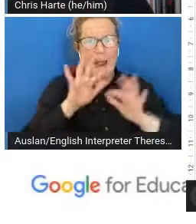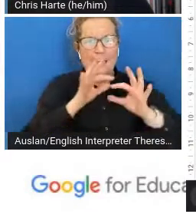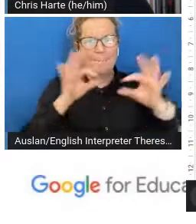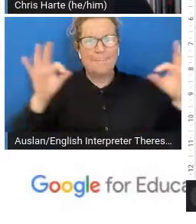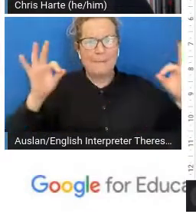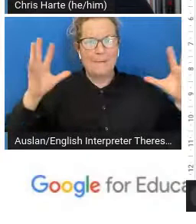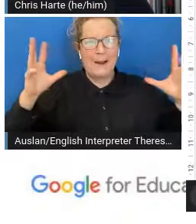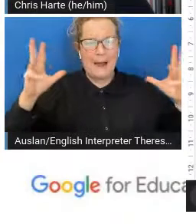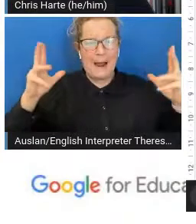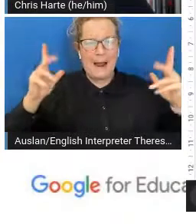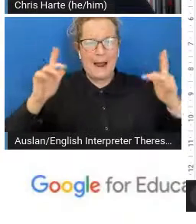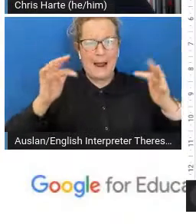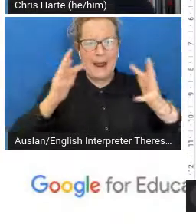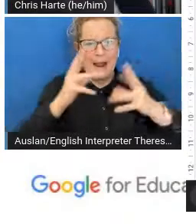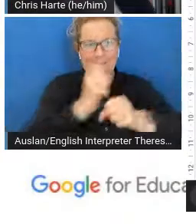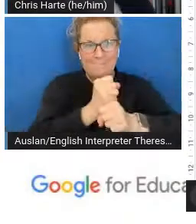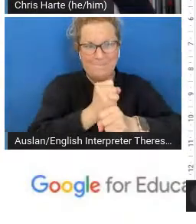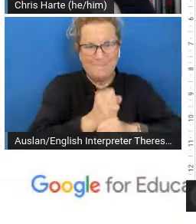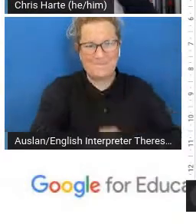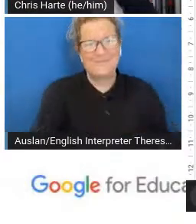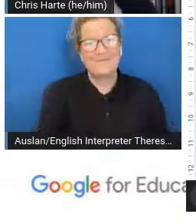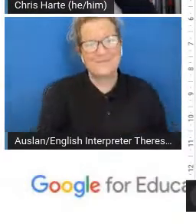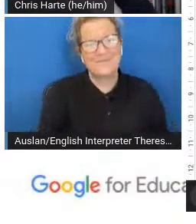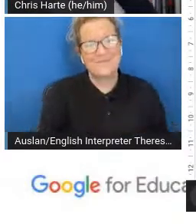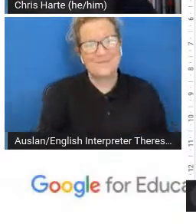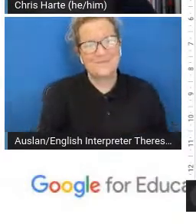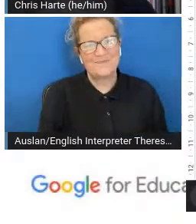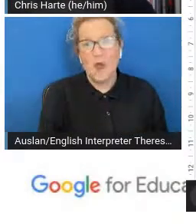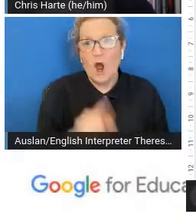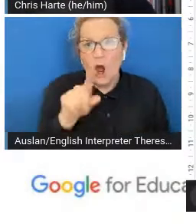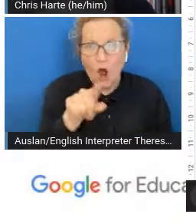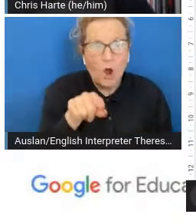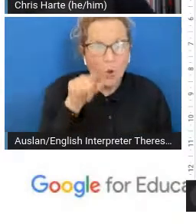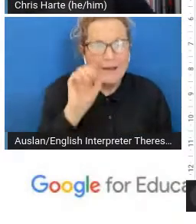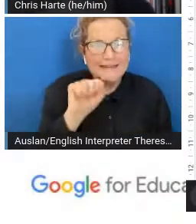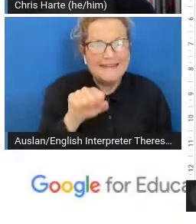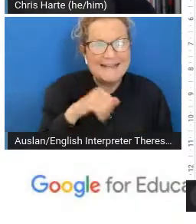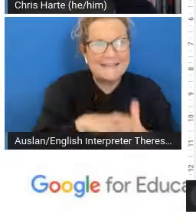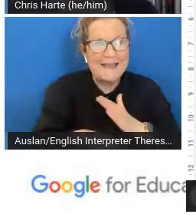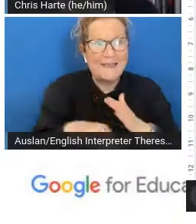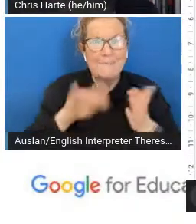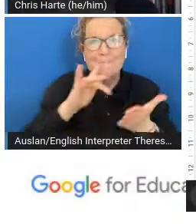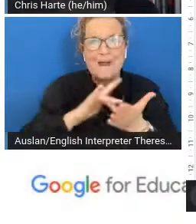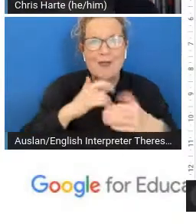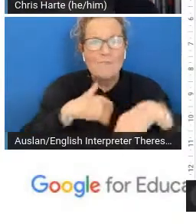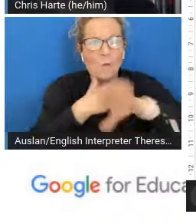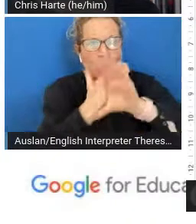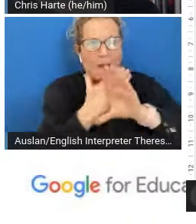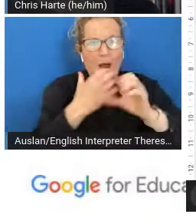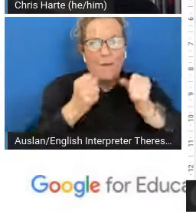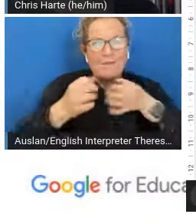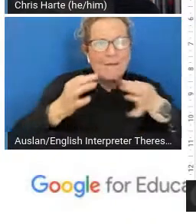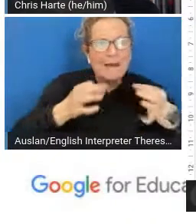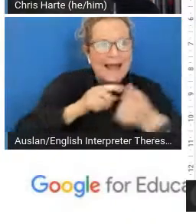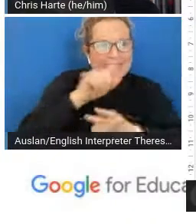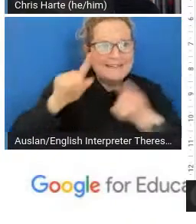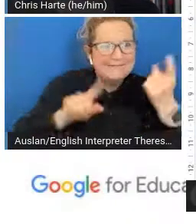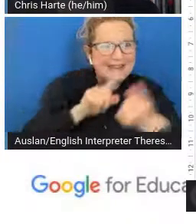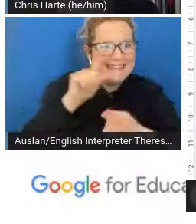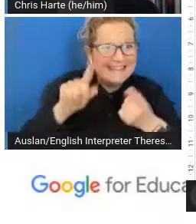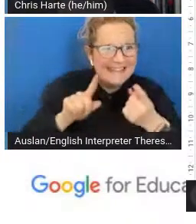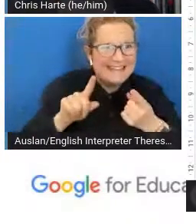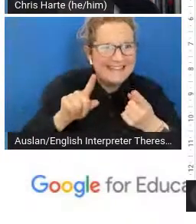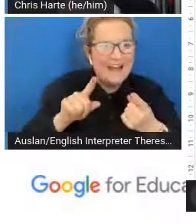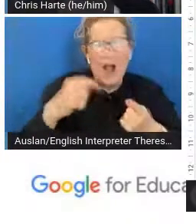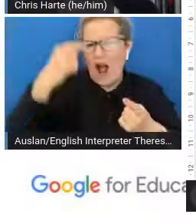yes. Oh, actually, this is where we have a planning meeting in the middle of the webinar. I think we're going to do. I think we're going to